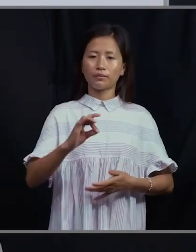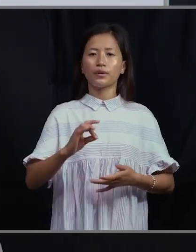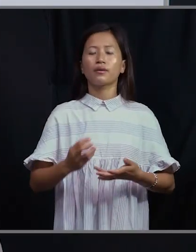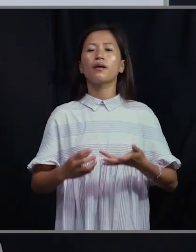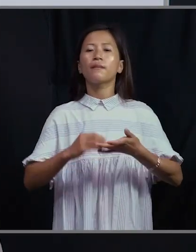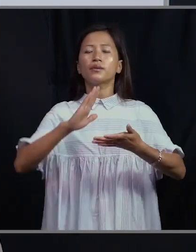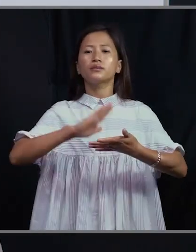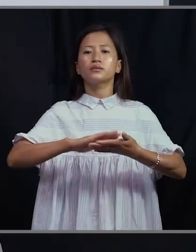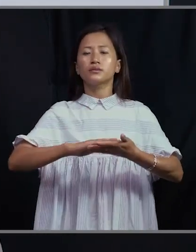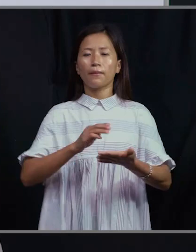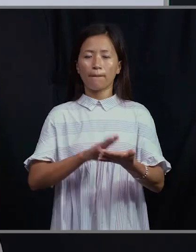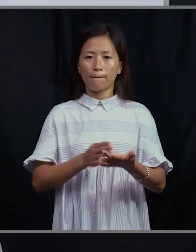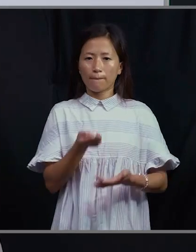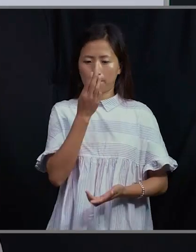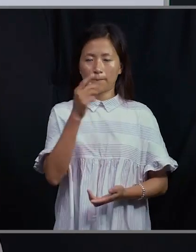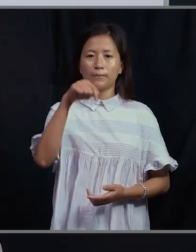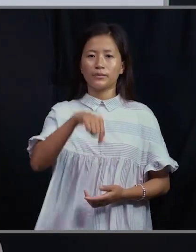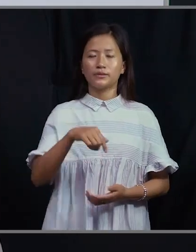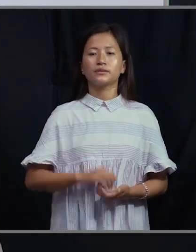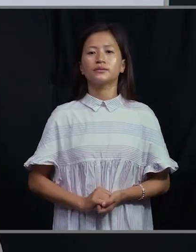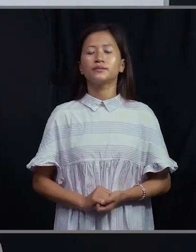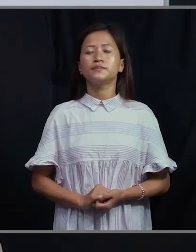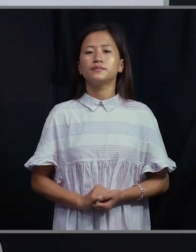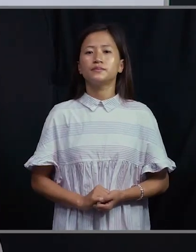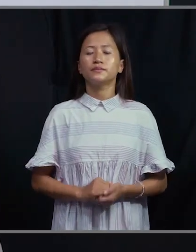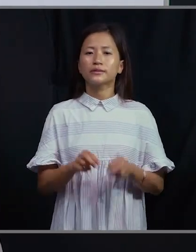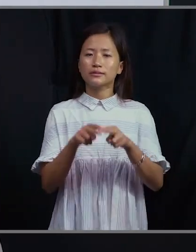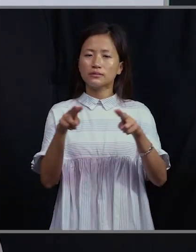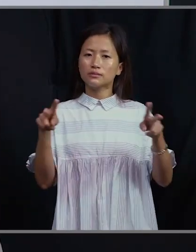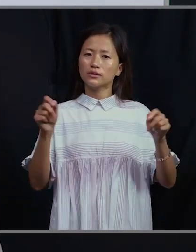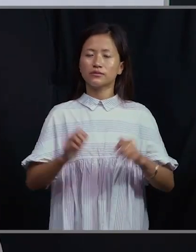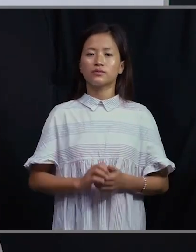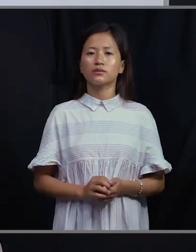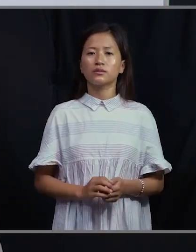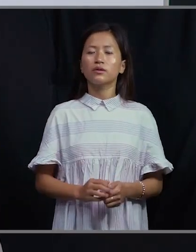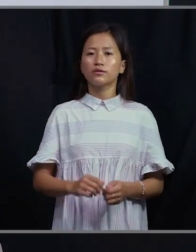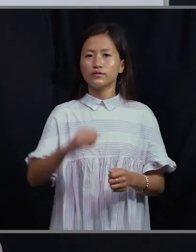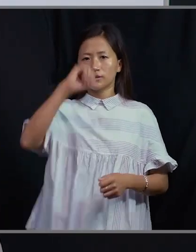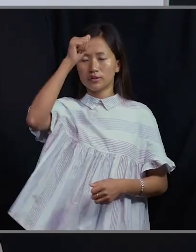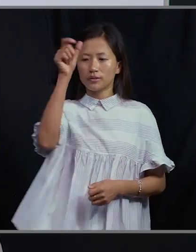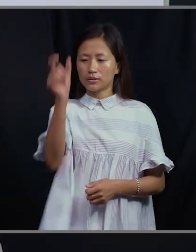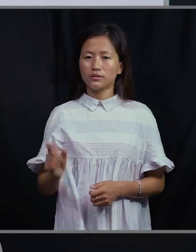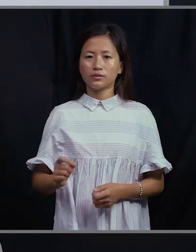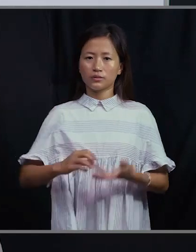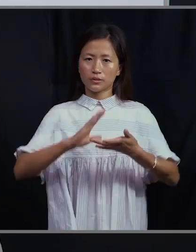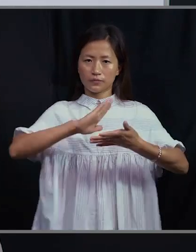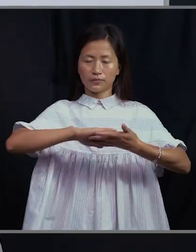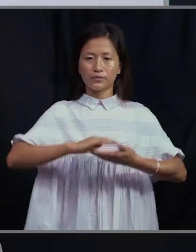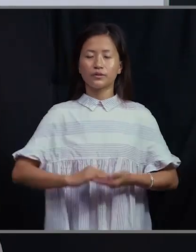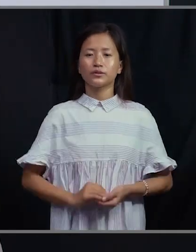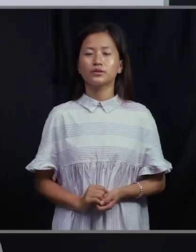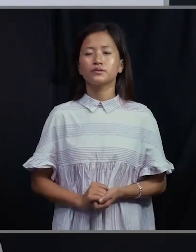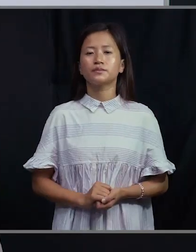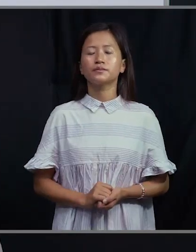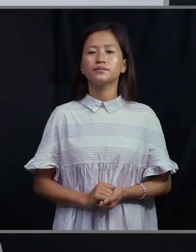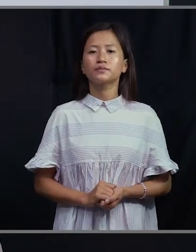the Muslims here. Okay, so that is a little bit different from the Hindu type of marriage. Okay, so what happened